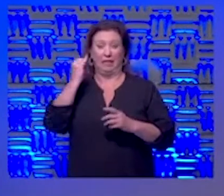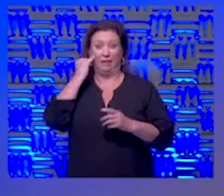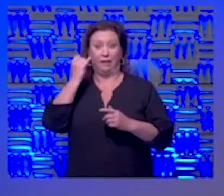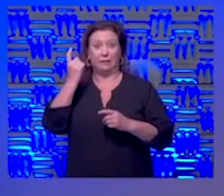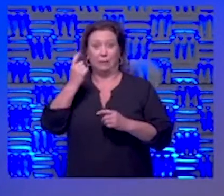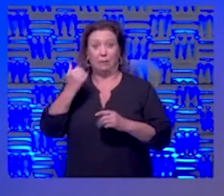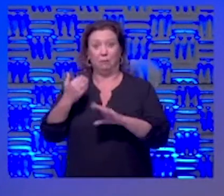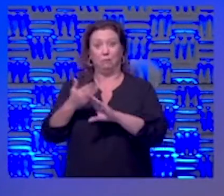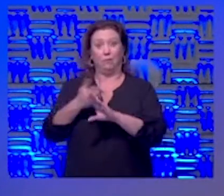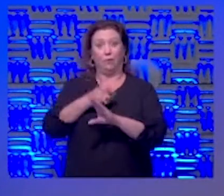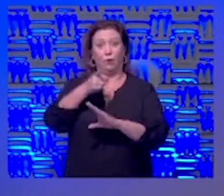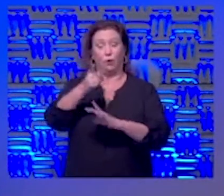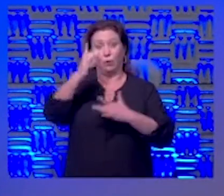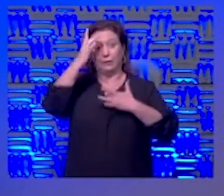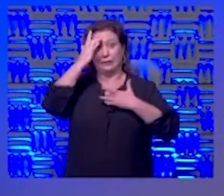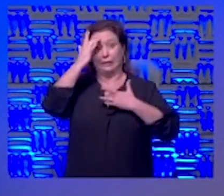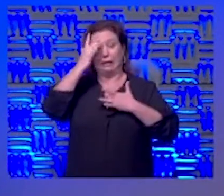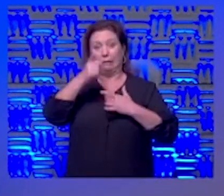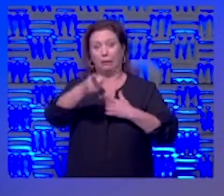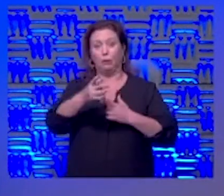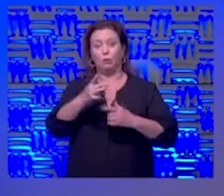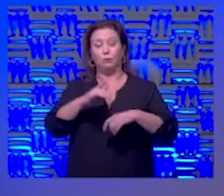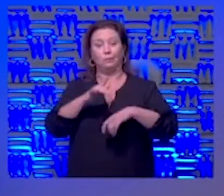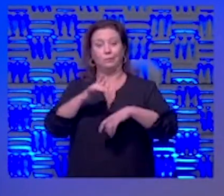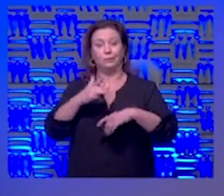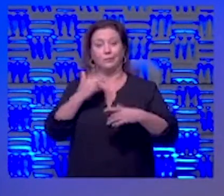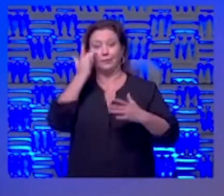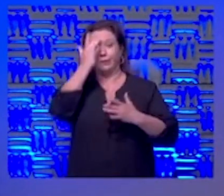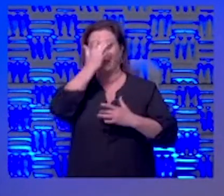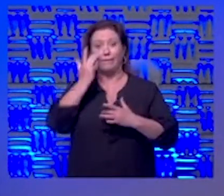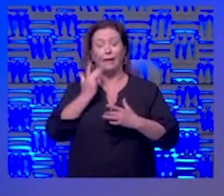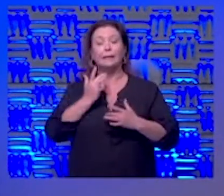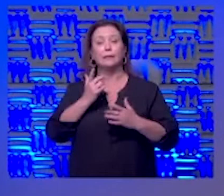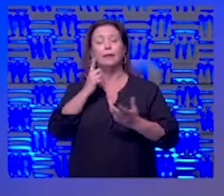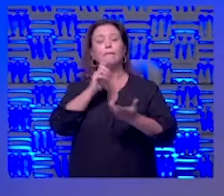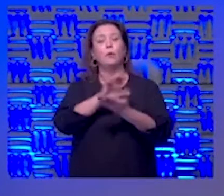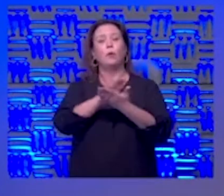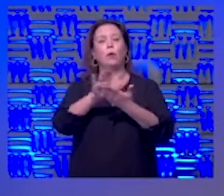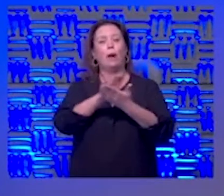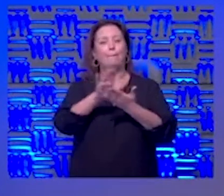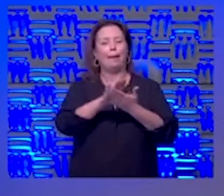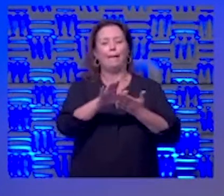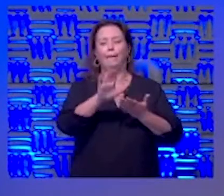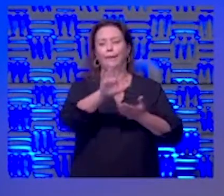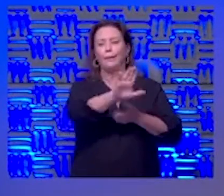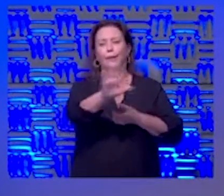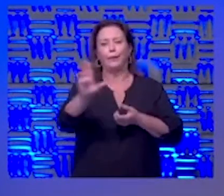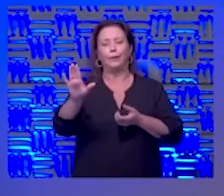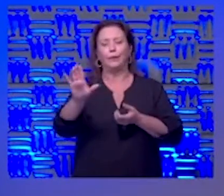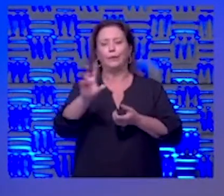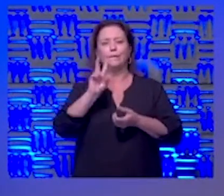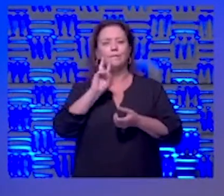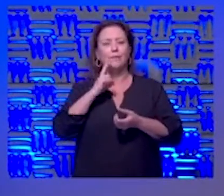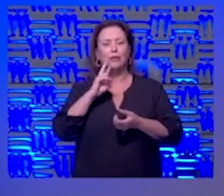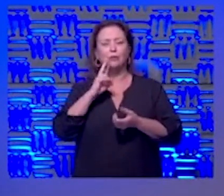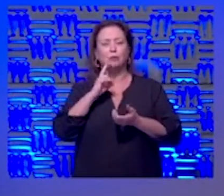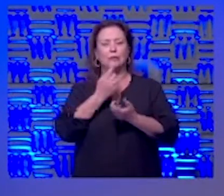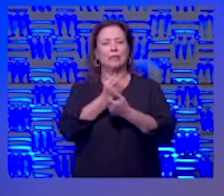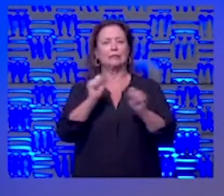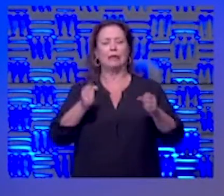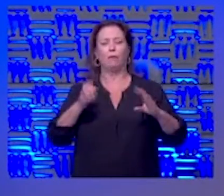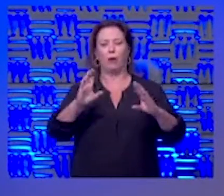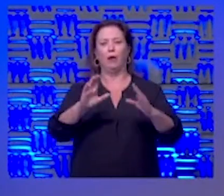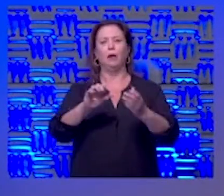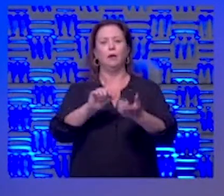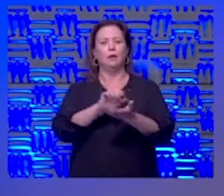recently, and then you touch your eyes, your nose, your mouth. But certainly if you would like to wipe down or wash down your vegetables in the safe manner or wipe